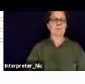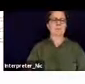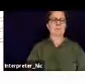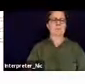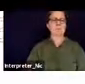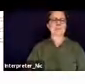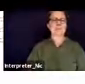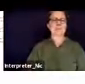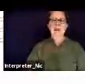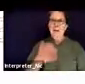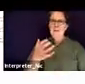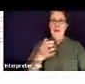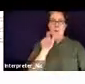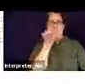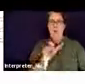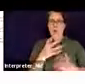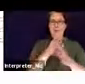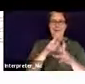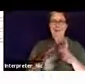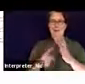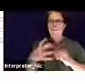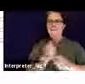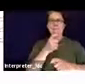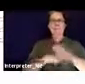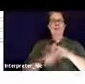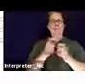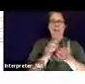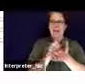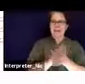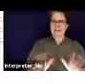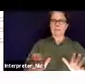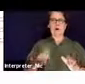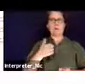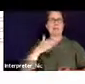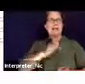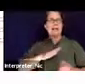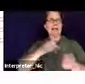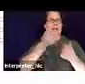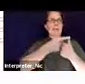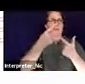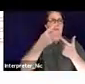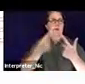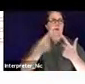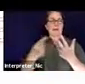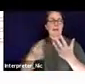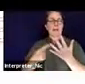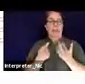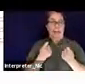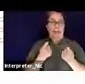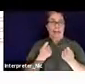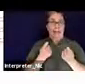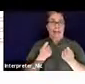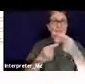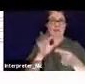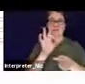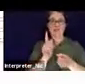And they need to become an expert in what they need in the support and adjustments. It's not always easy. Our disabilities fluctuate, it might be